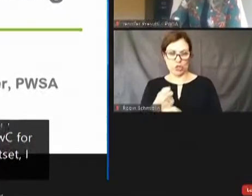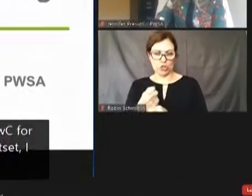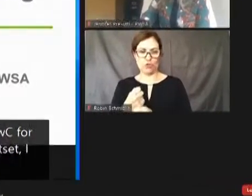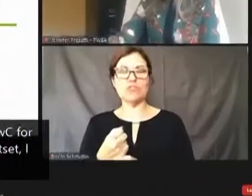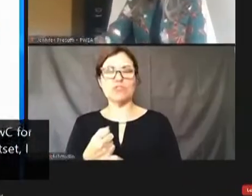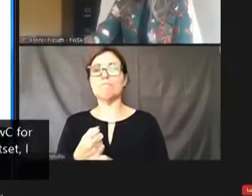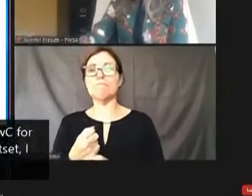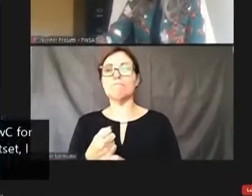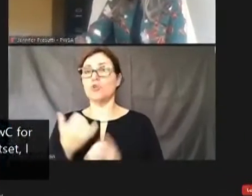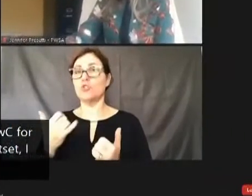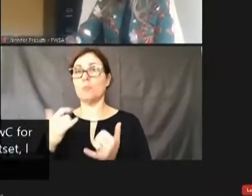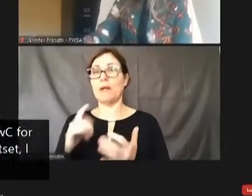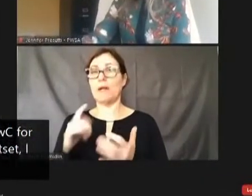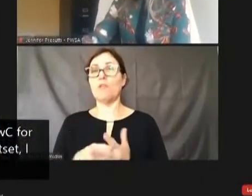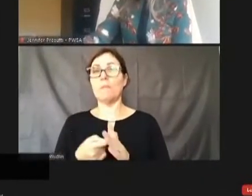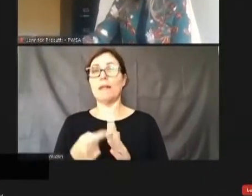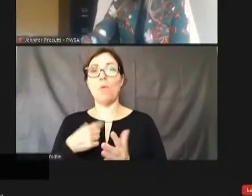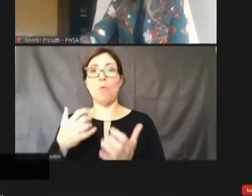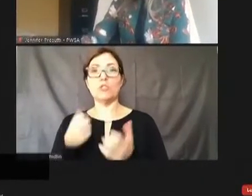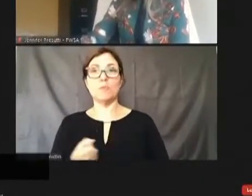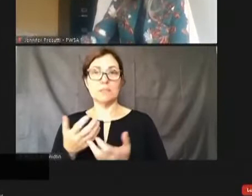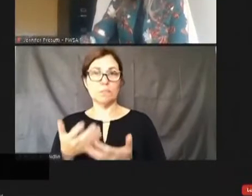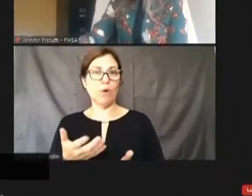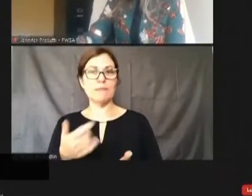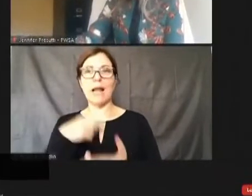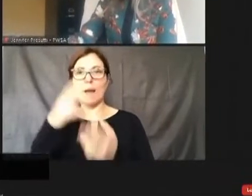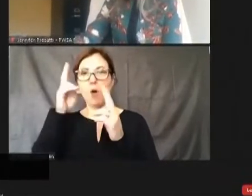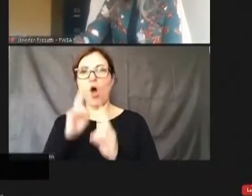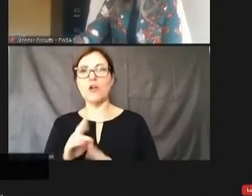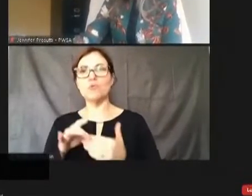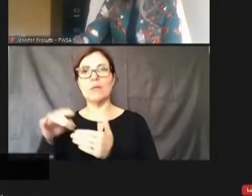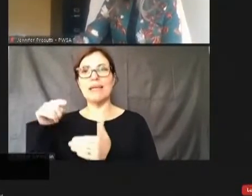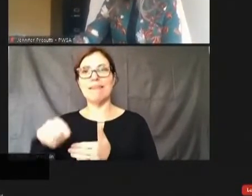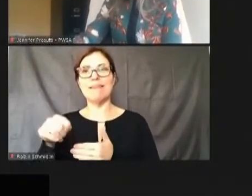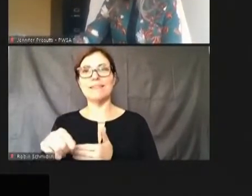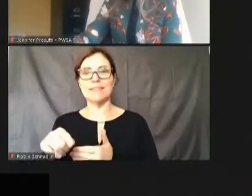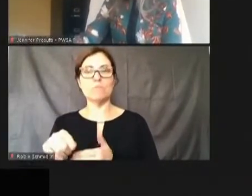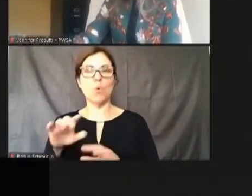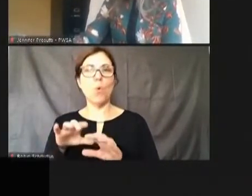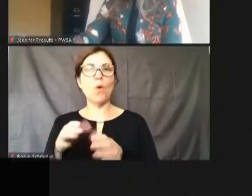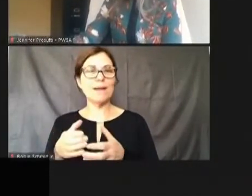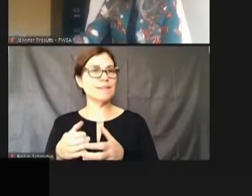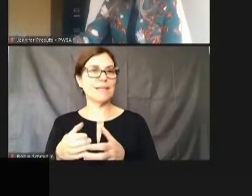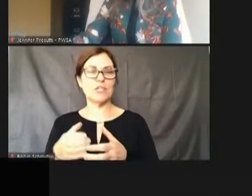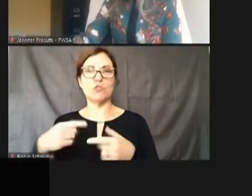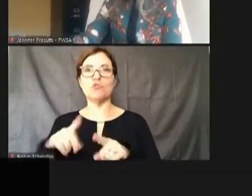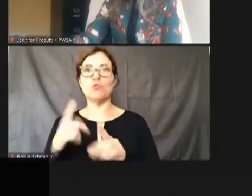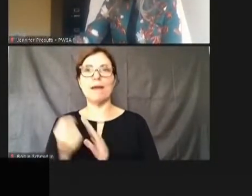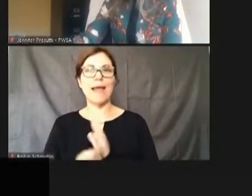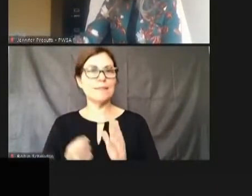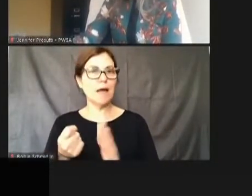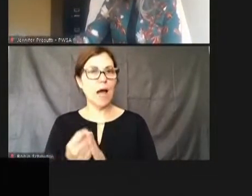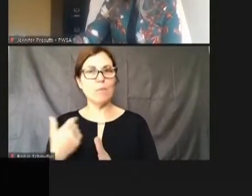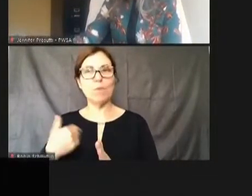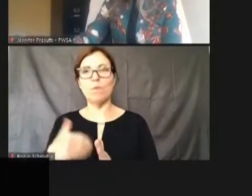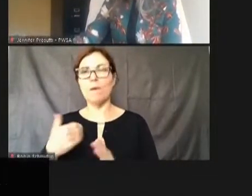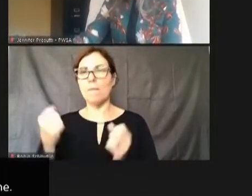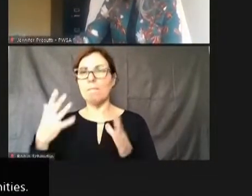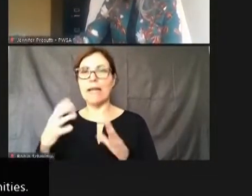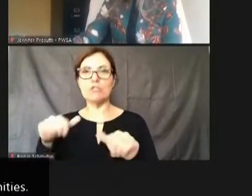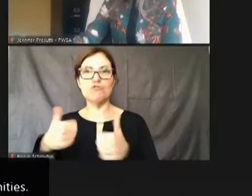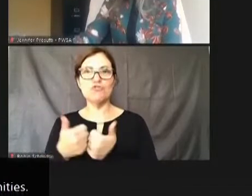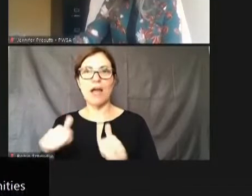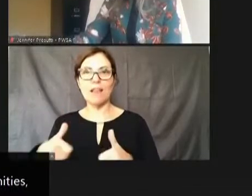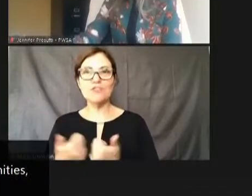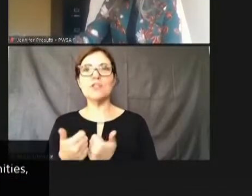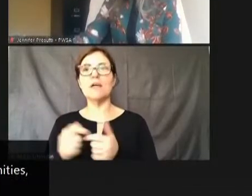express how honored I am to lead this organization through a time that is undoubtedly full of challenges, but also opportunities